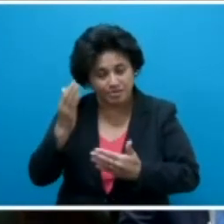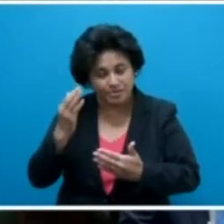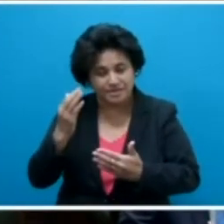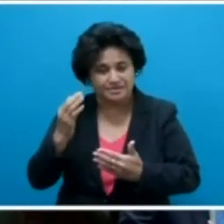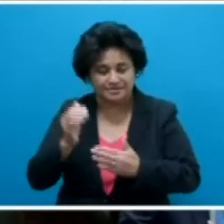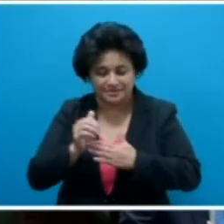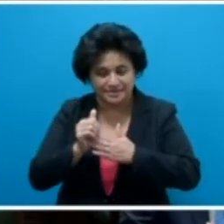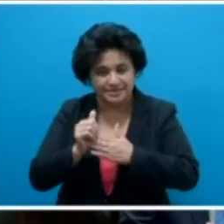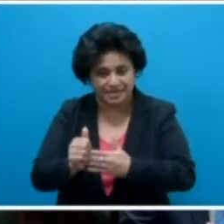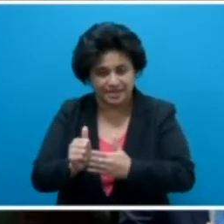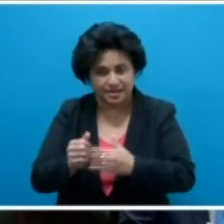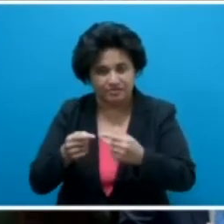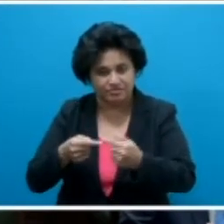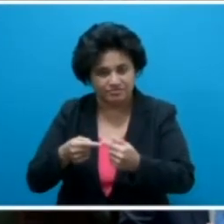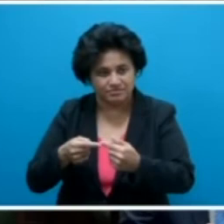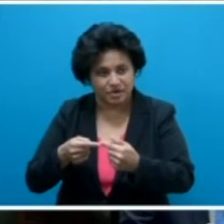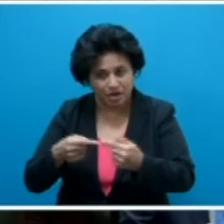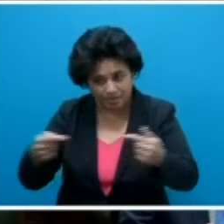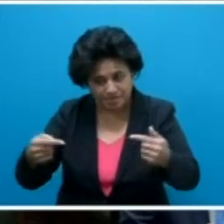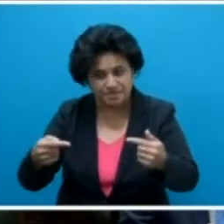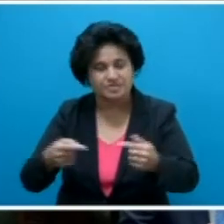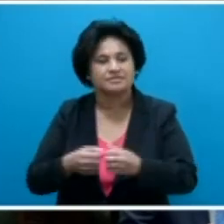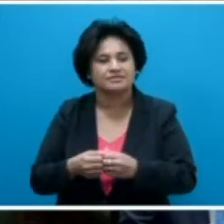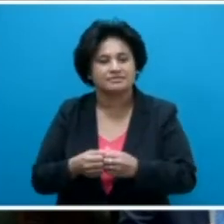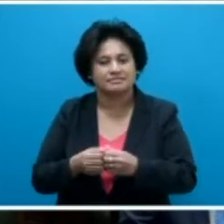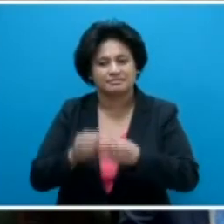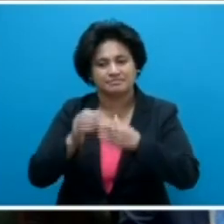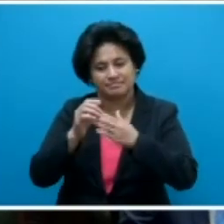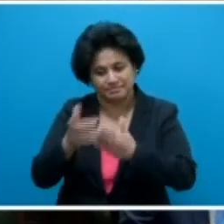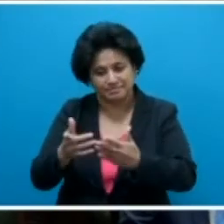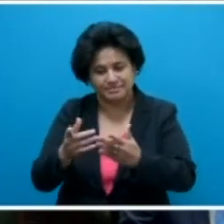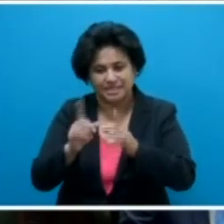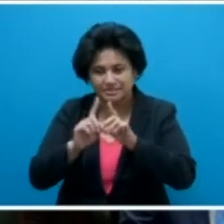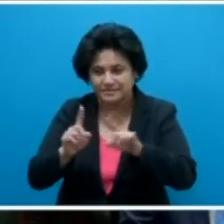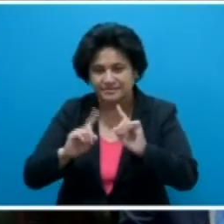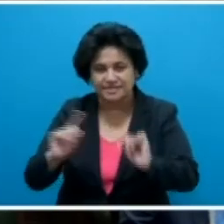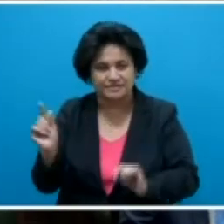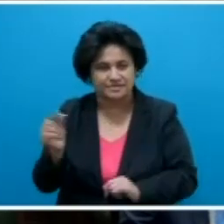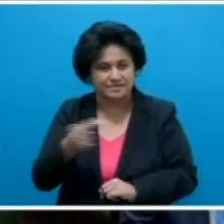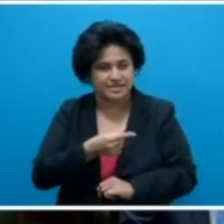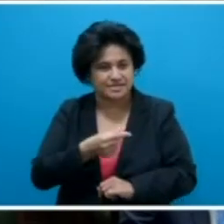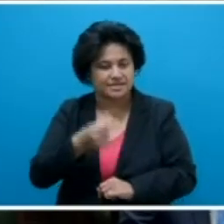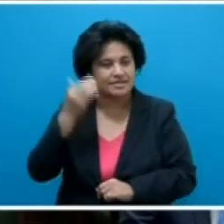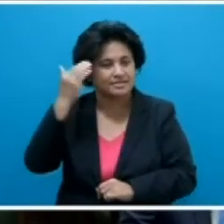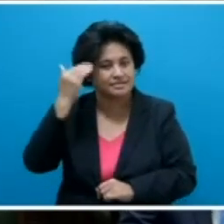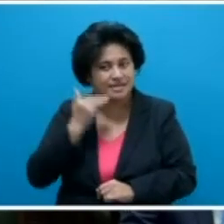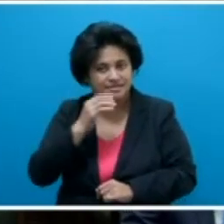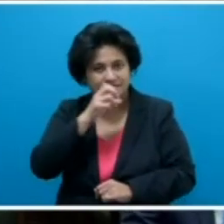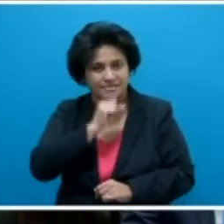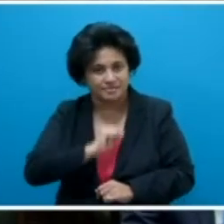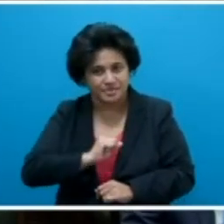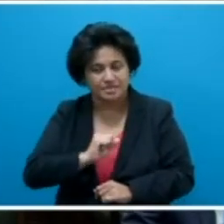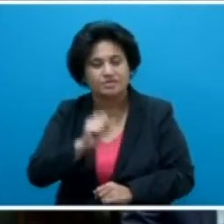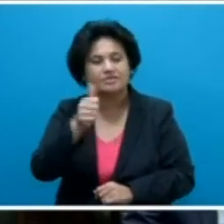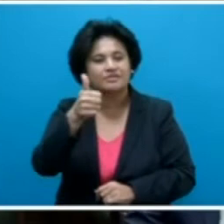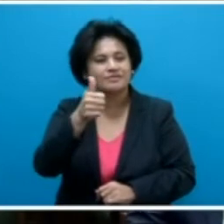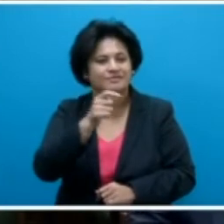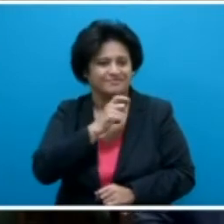Honorable Members of the House, distinguished guests, ladies and gentlemen, good afternoon to you all.